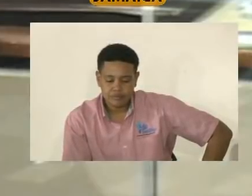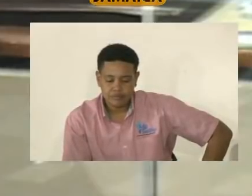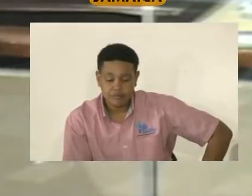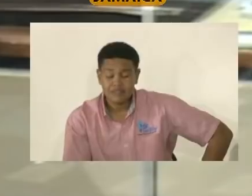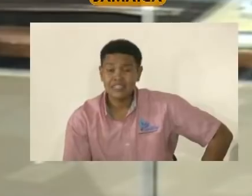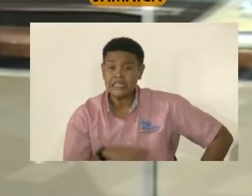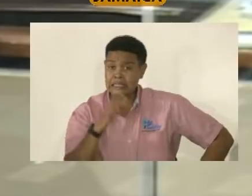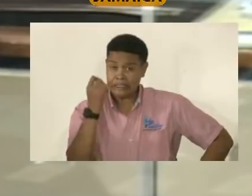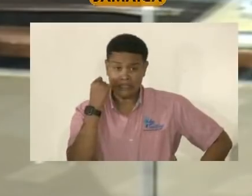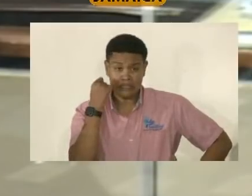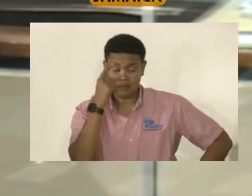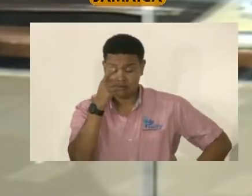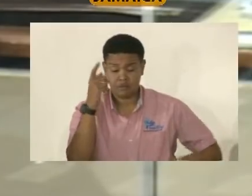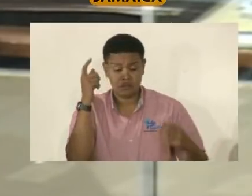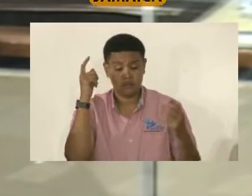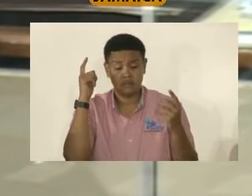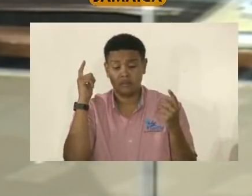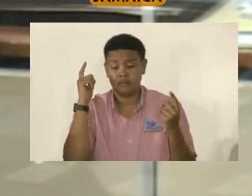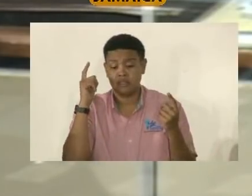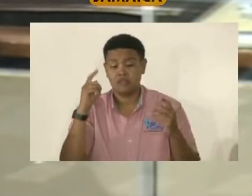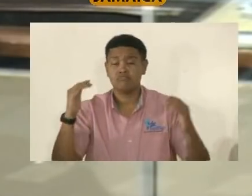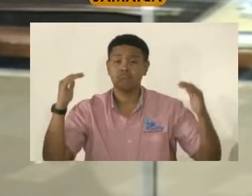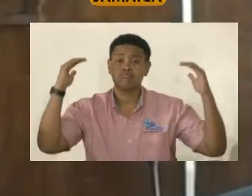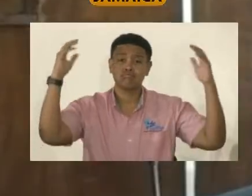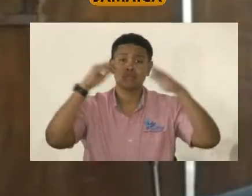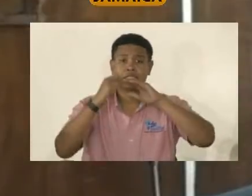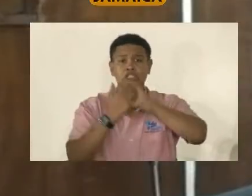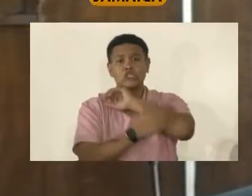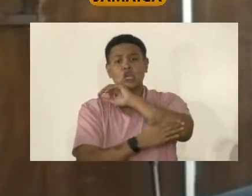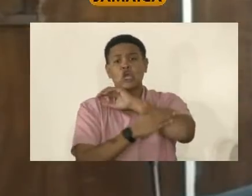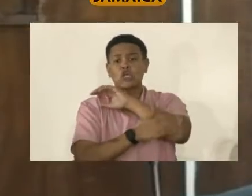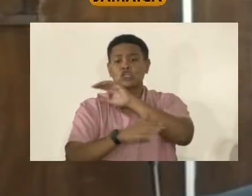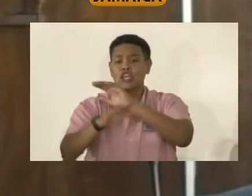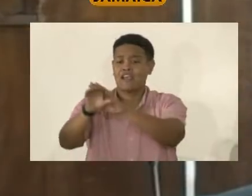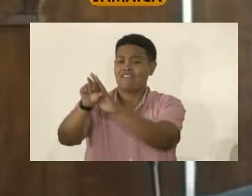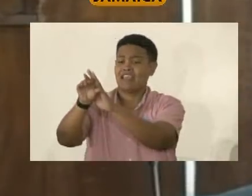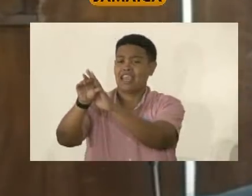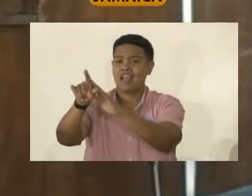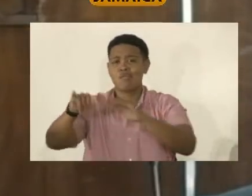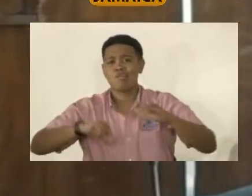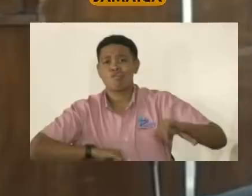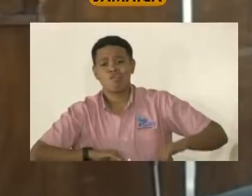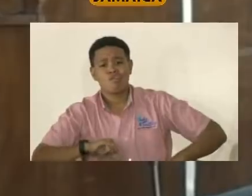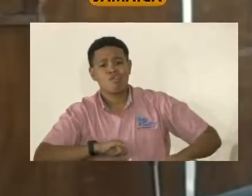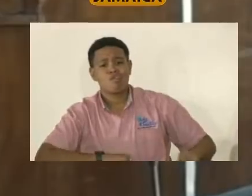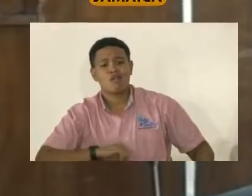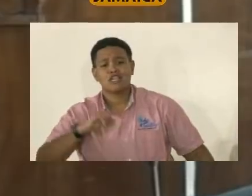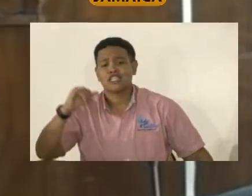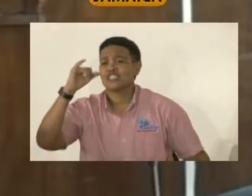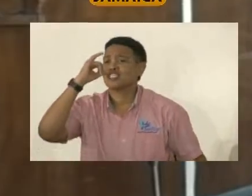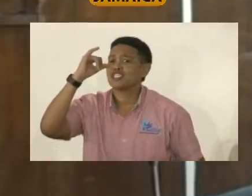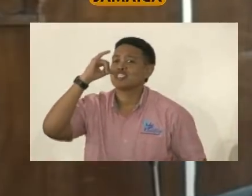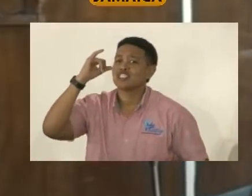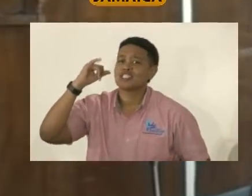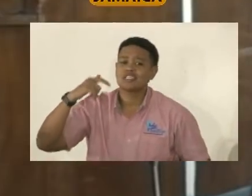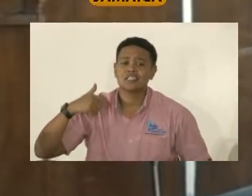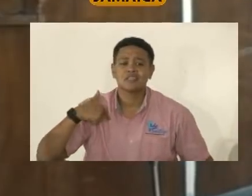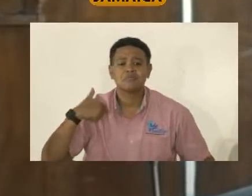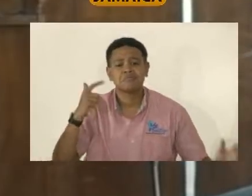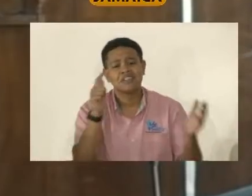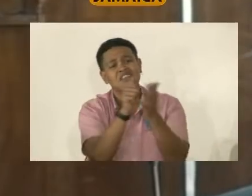If the elite in this country are filmed boasting about their immunity from the